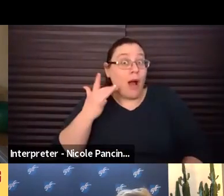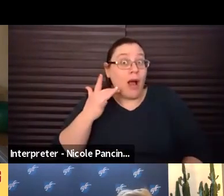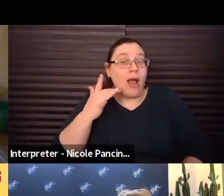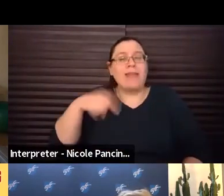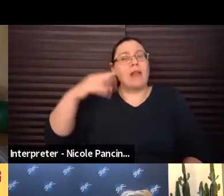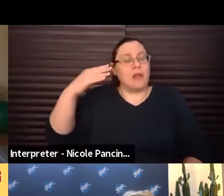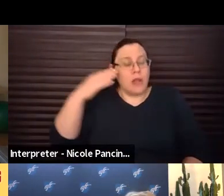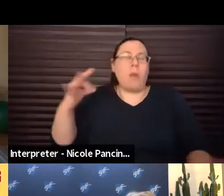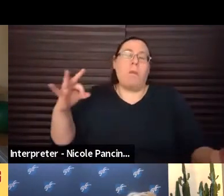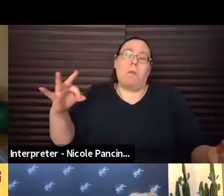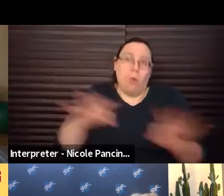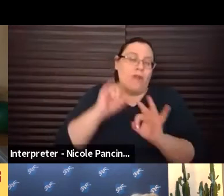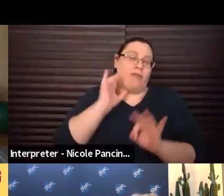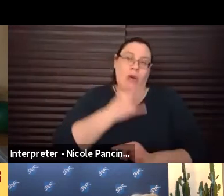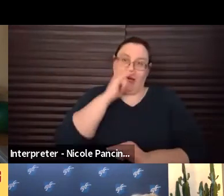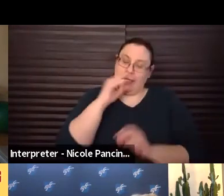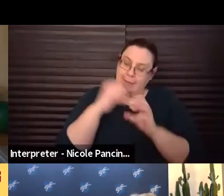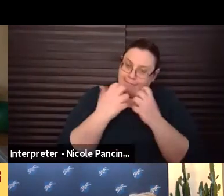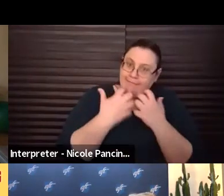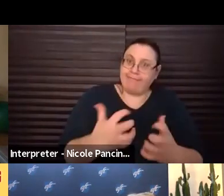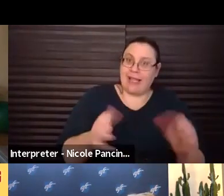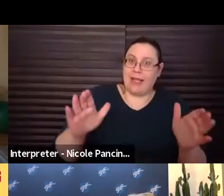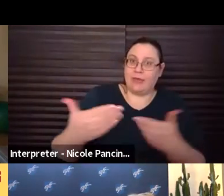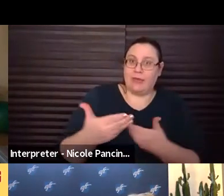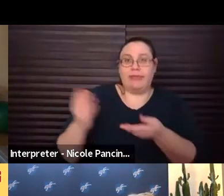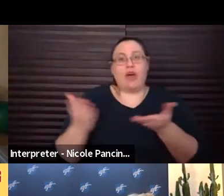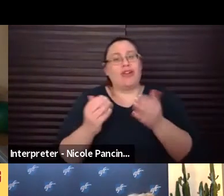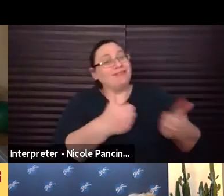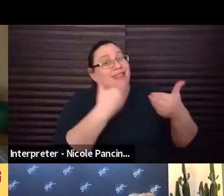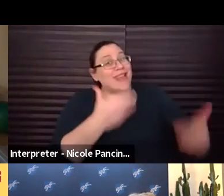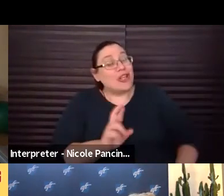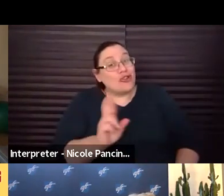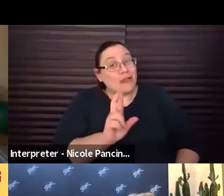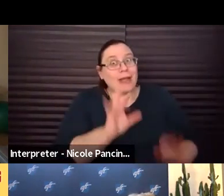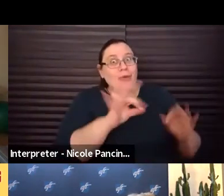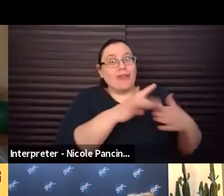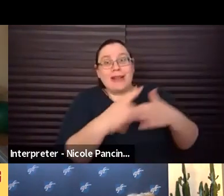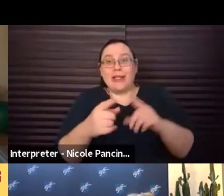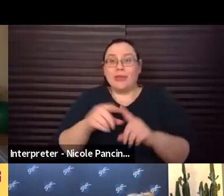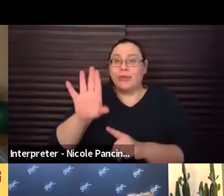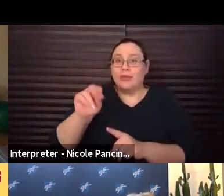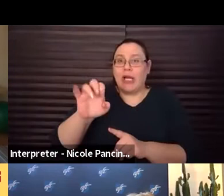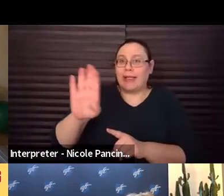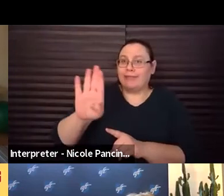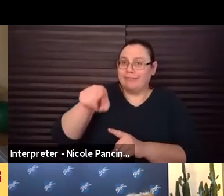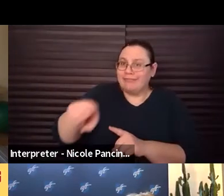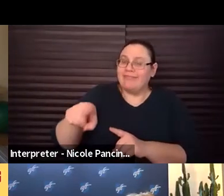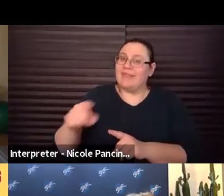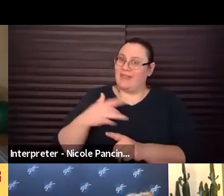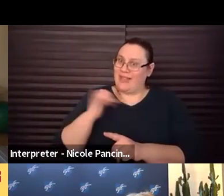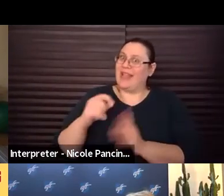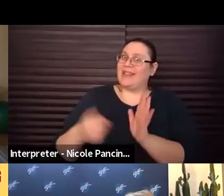is for our kids. Thank you, Randi. That's a perfect segue to you, Bonnie, because it does feel like some of the time